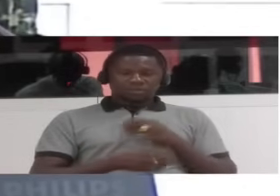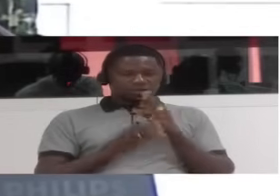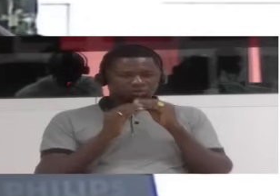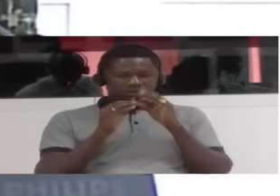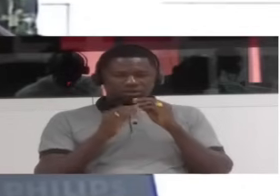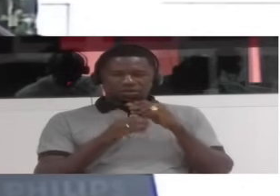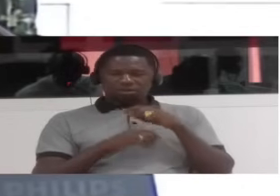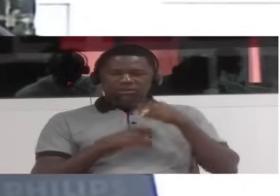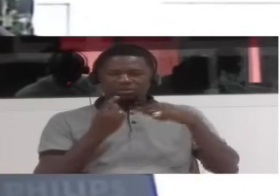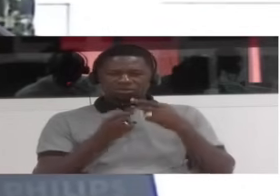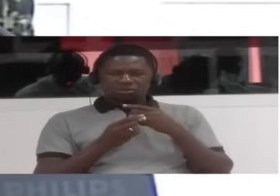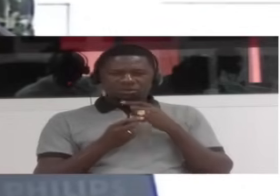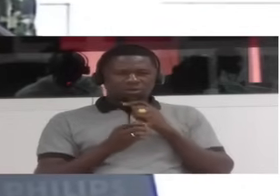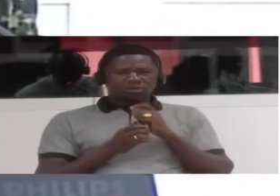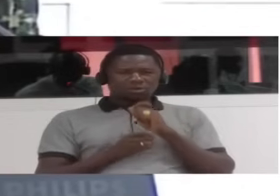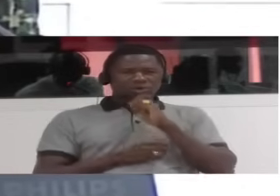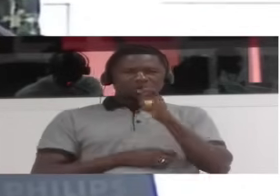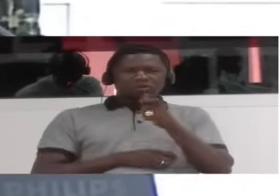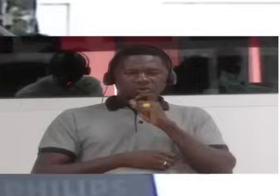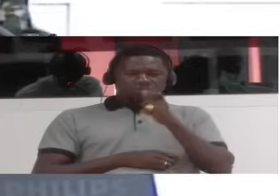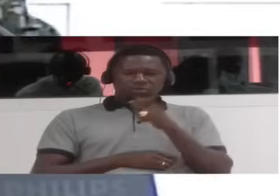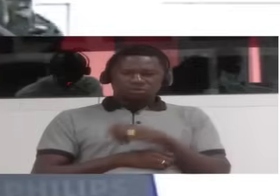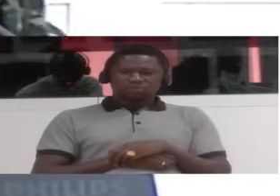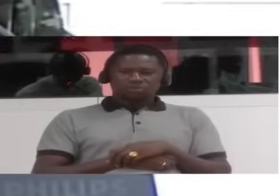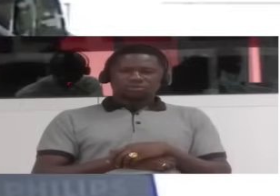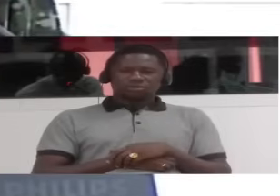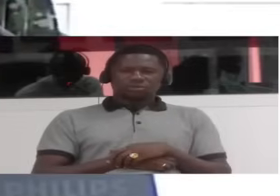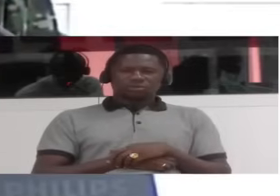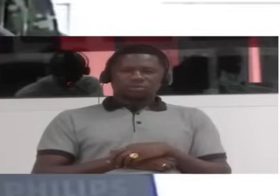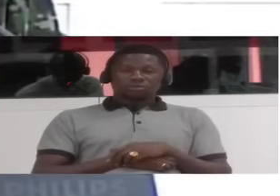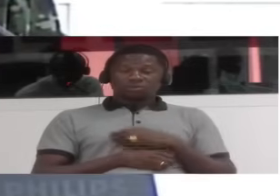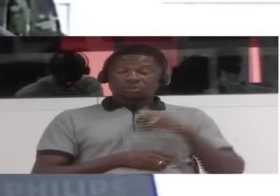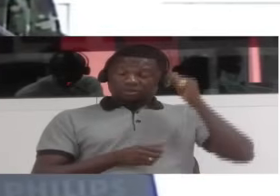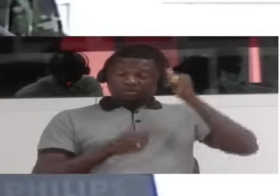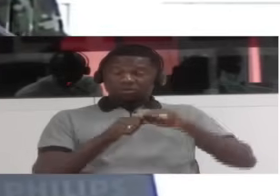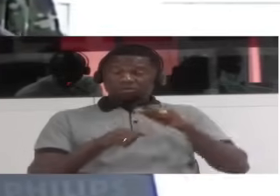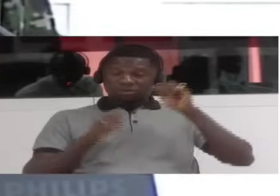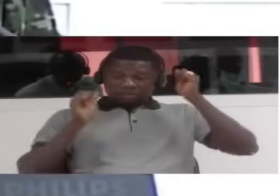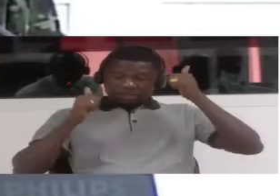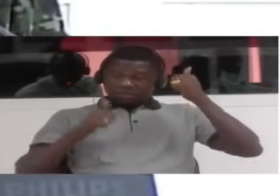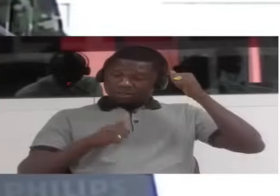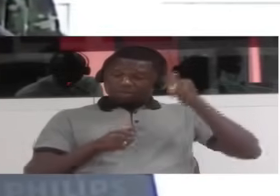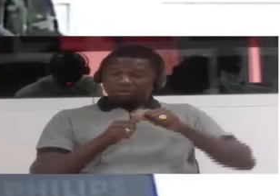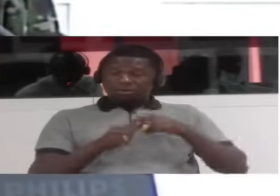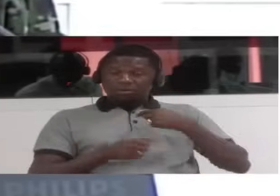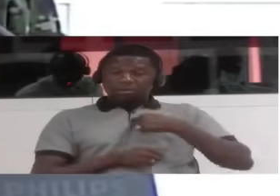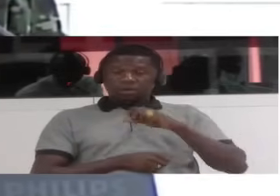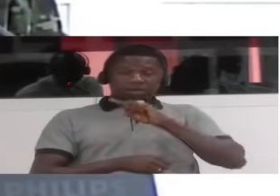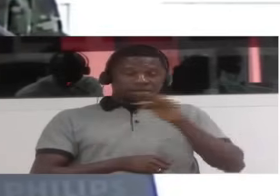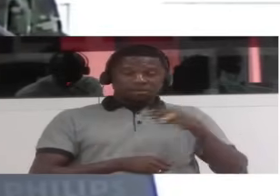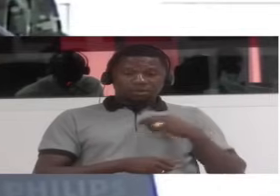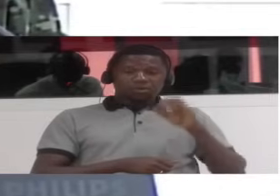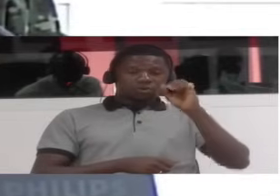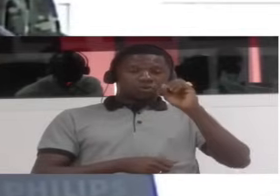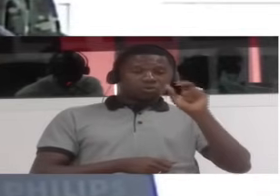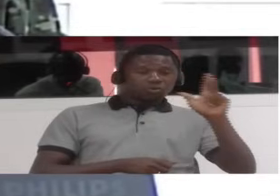on what on an audio, but he was able to remember my name as Oya